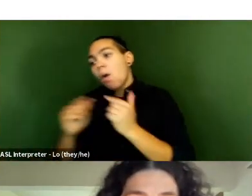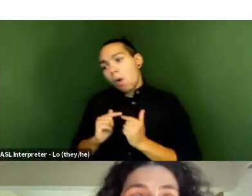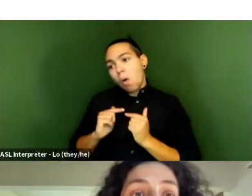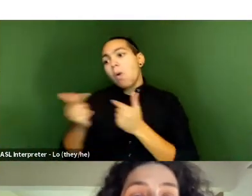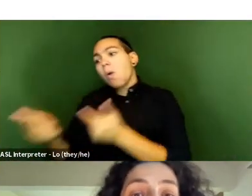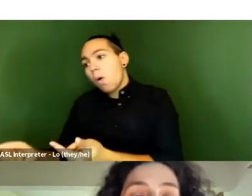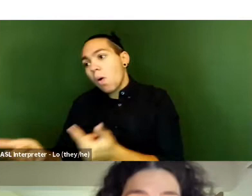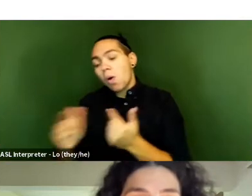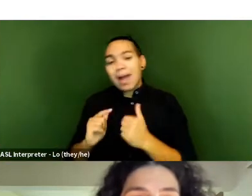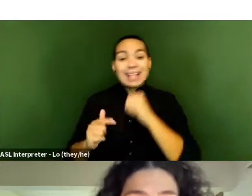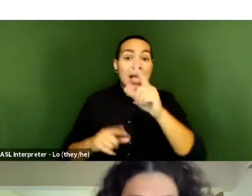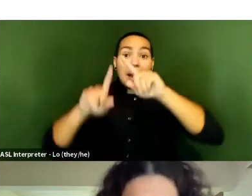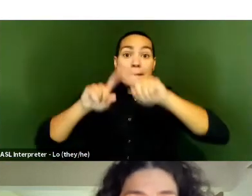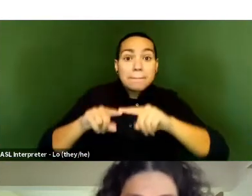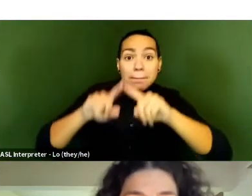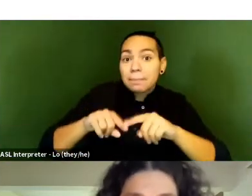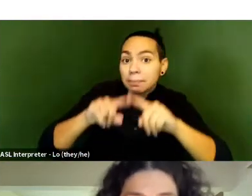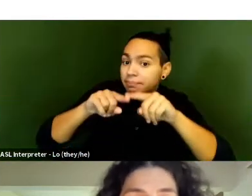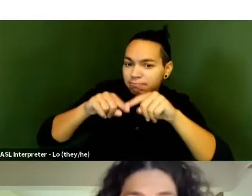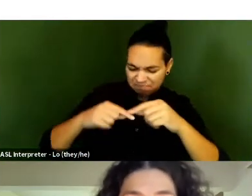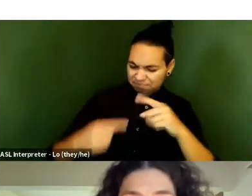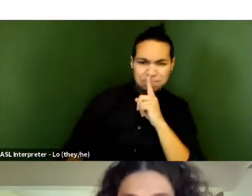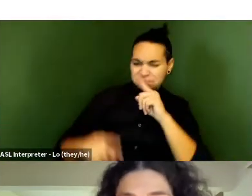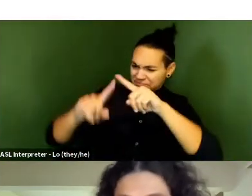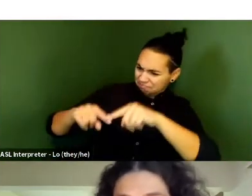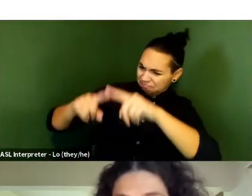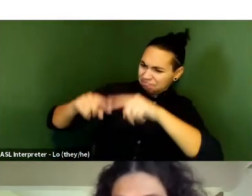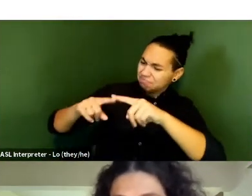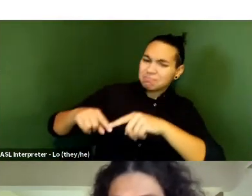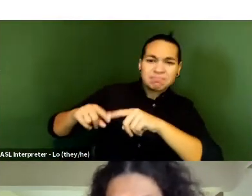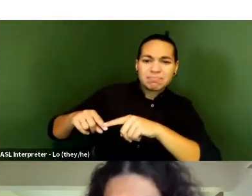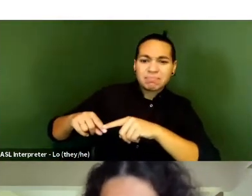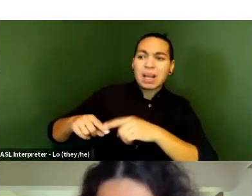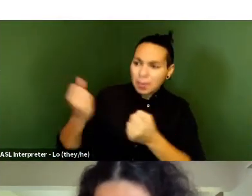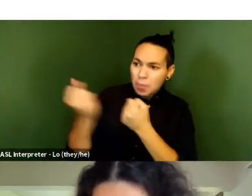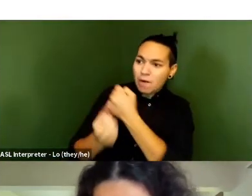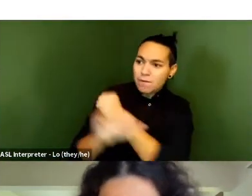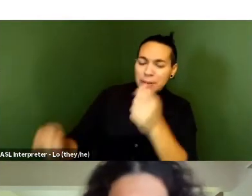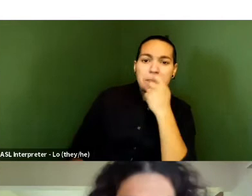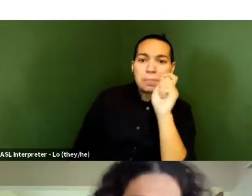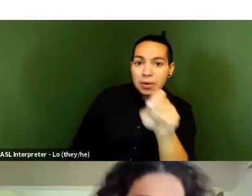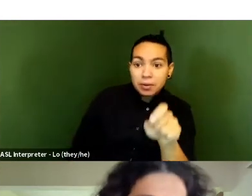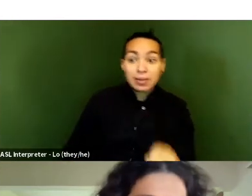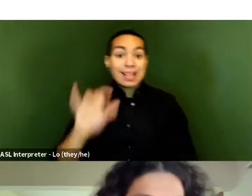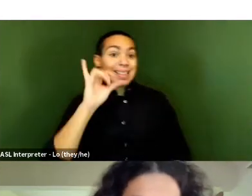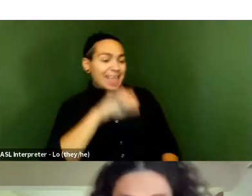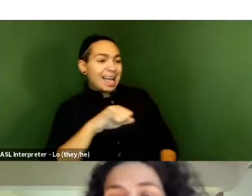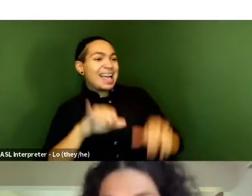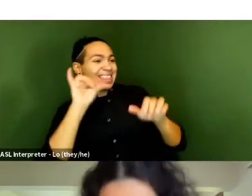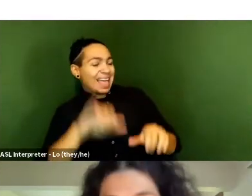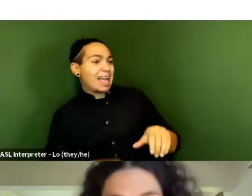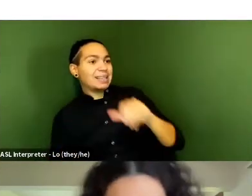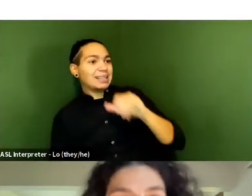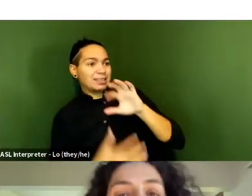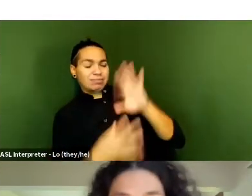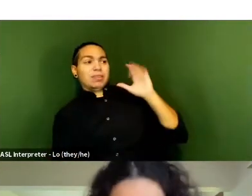like to, it's not conditional. Exactly. And I would also argue that when people say things like that, it's ahistorical, because there is